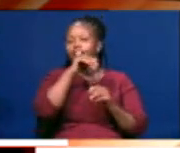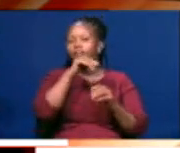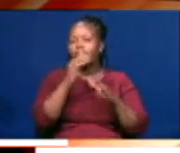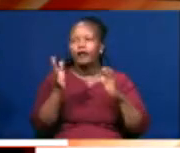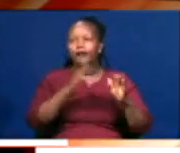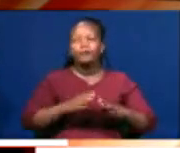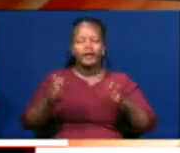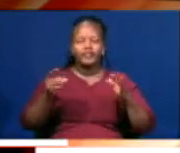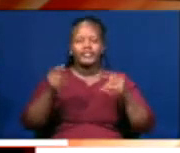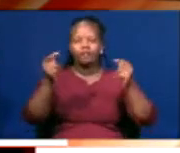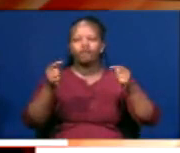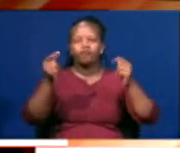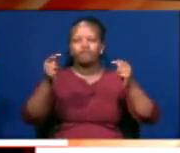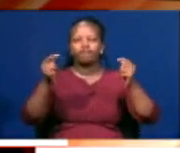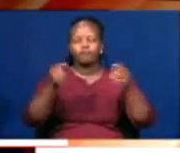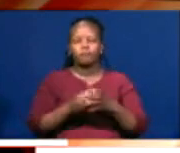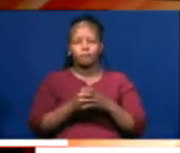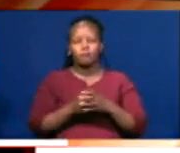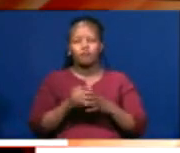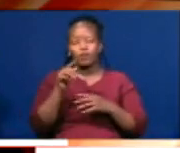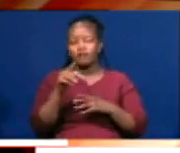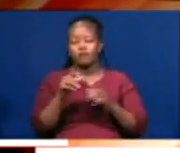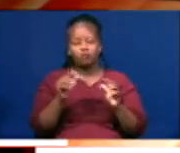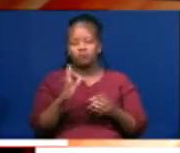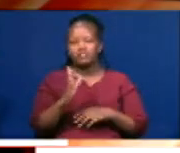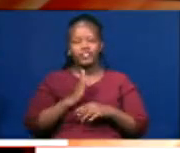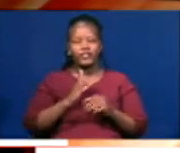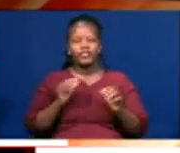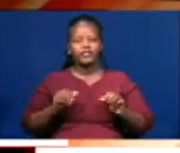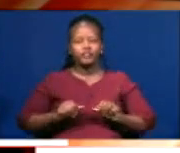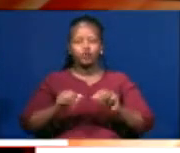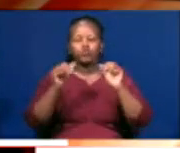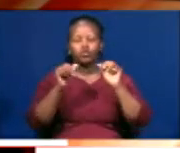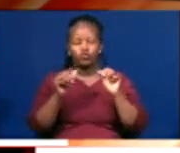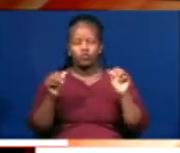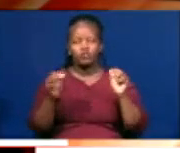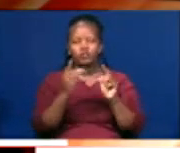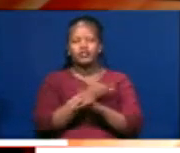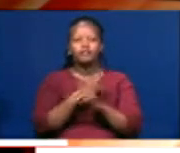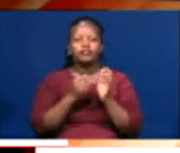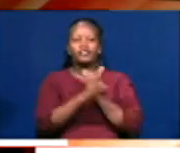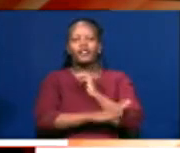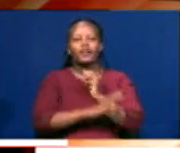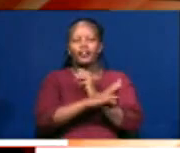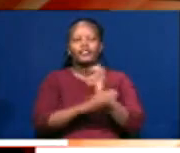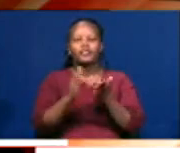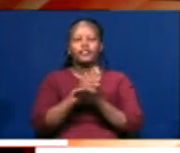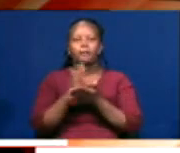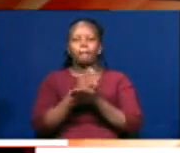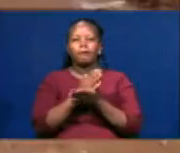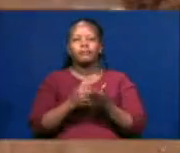uncalled for. This as security continues to be beefed up in various parts of the country in anticipation of the demos.